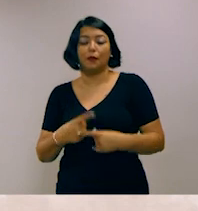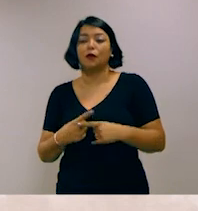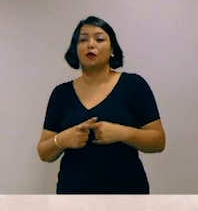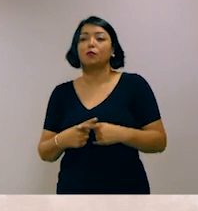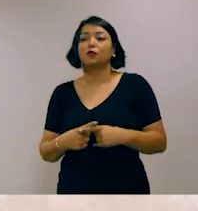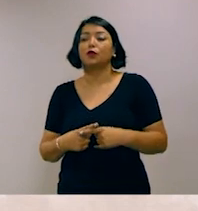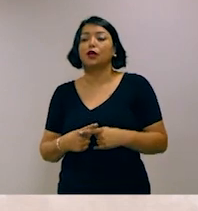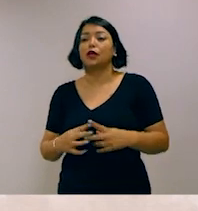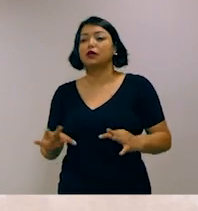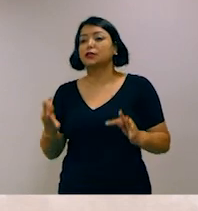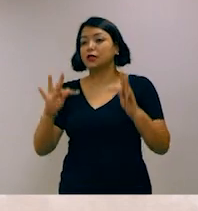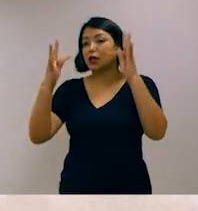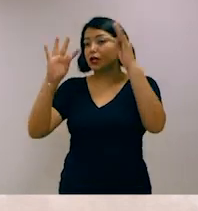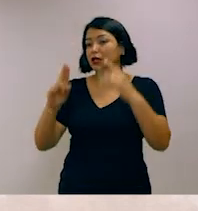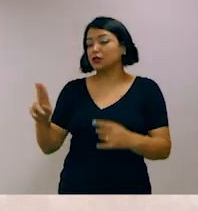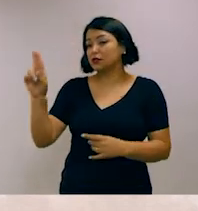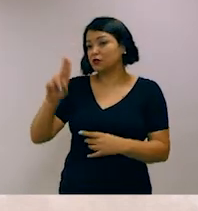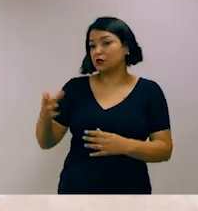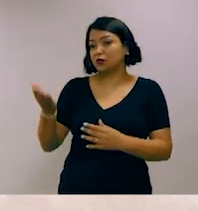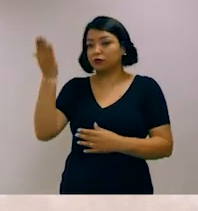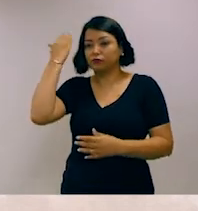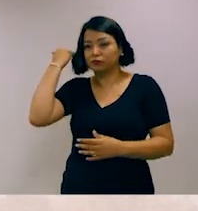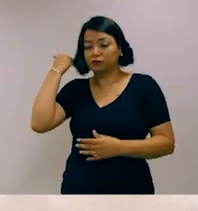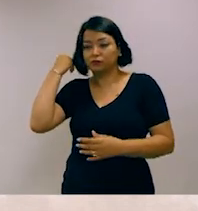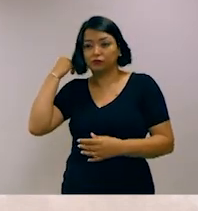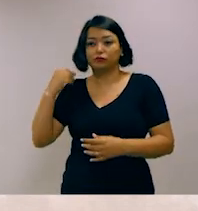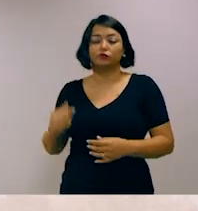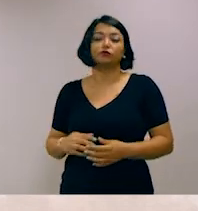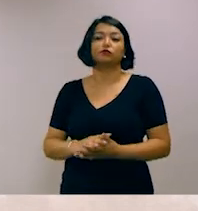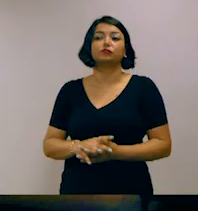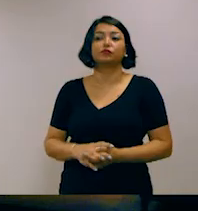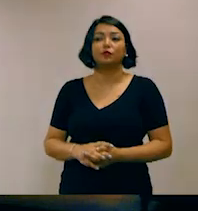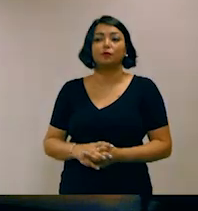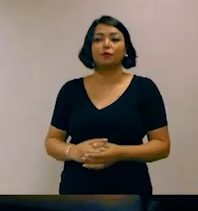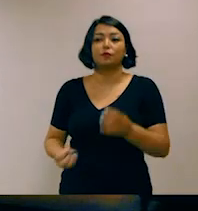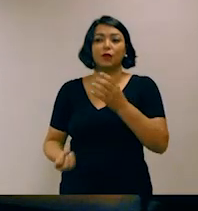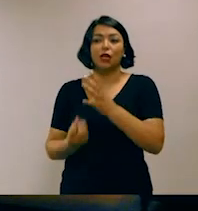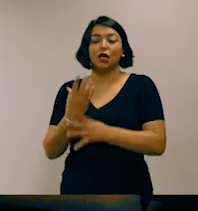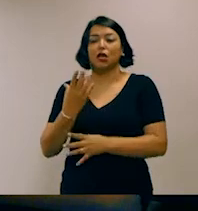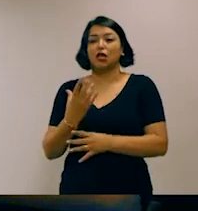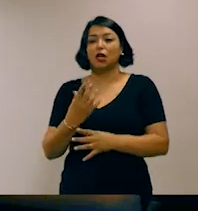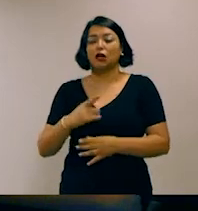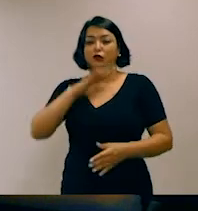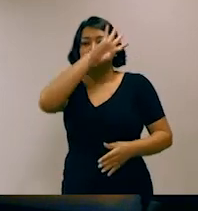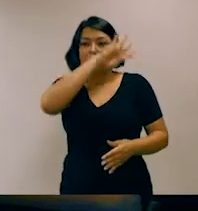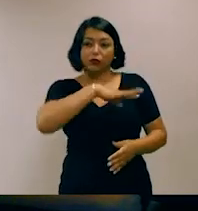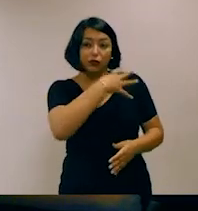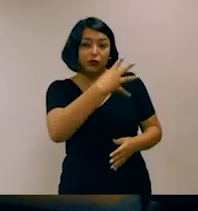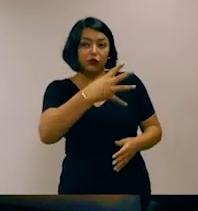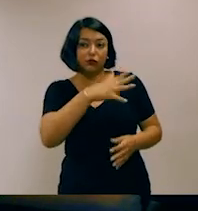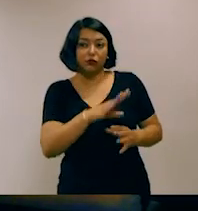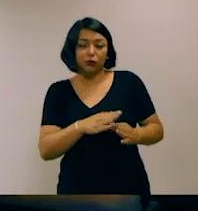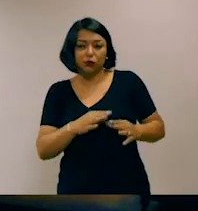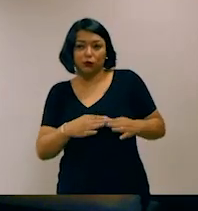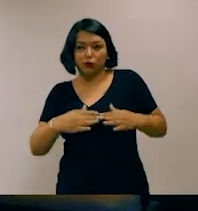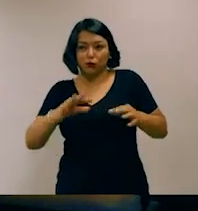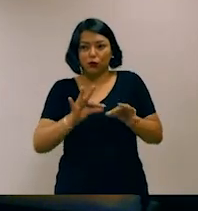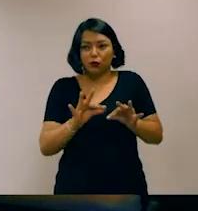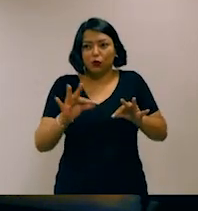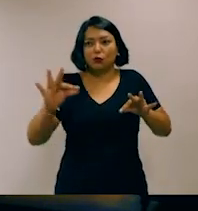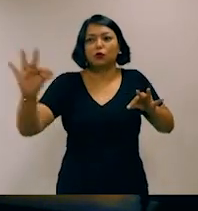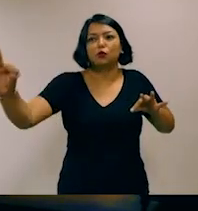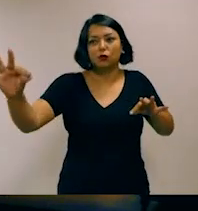density vector, because the techniques used previously, they generated